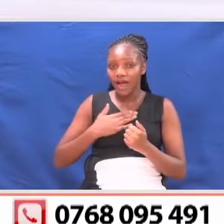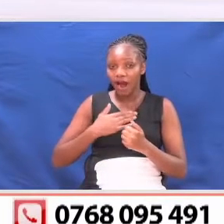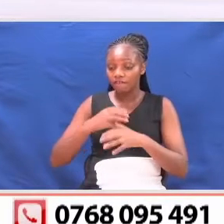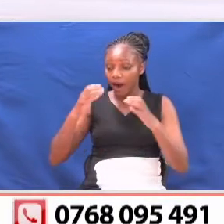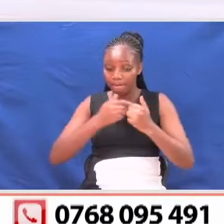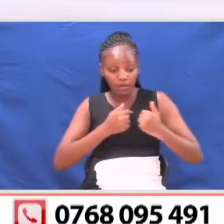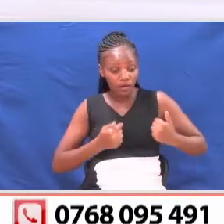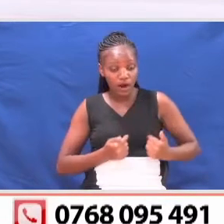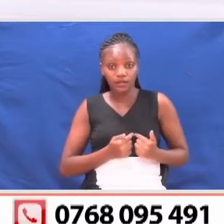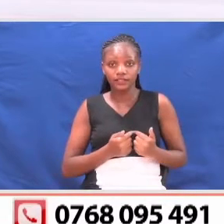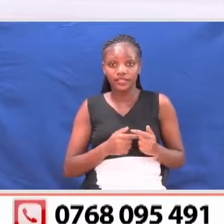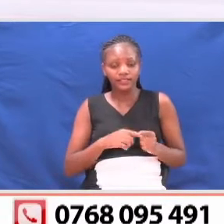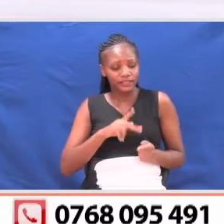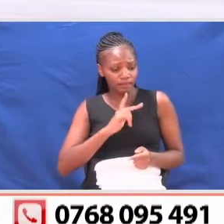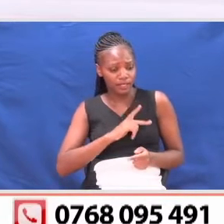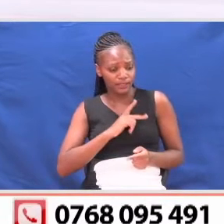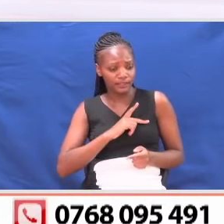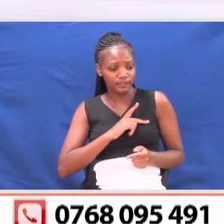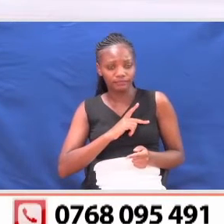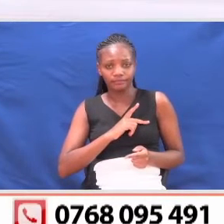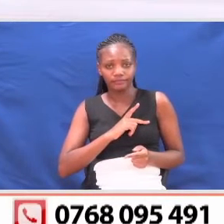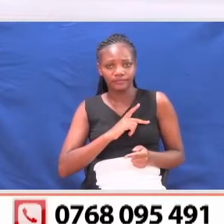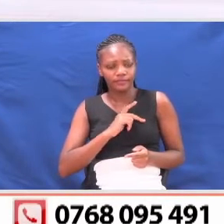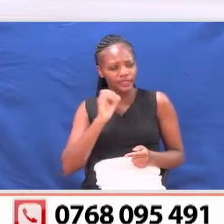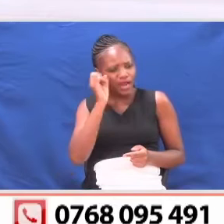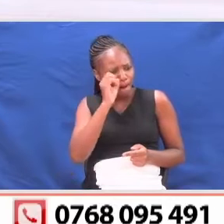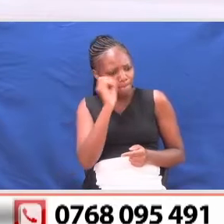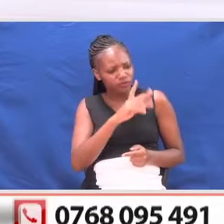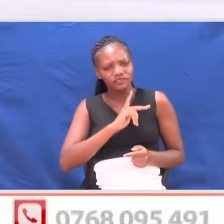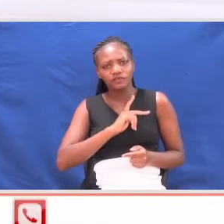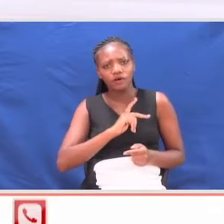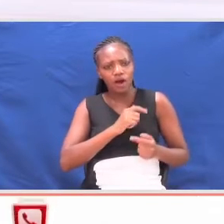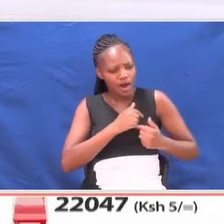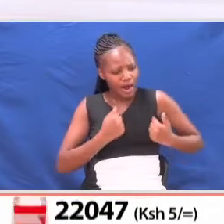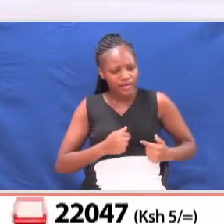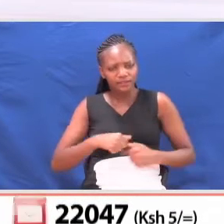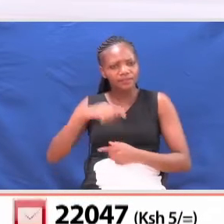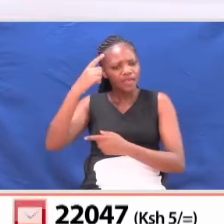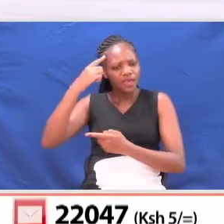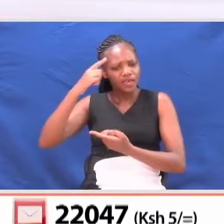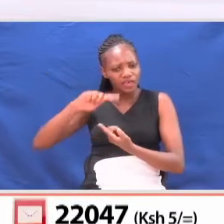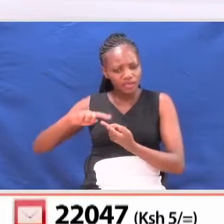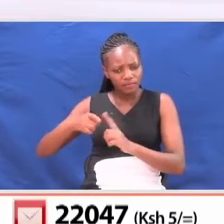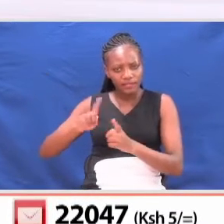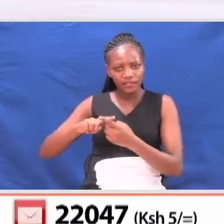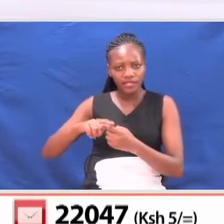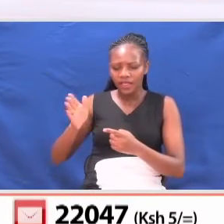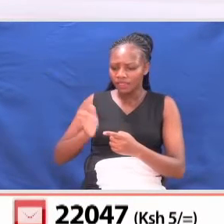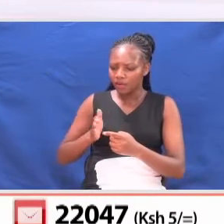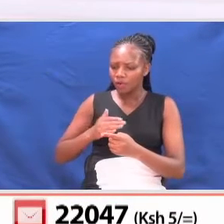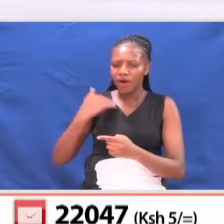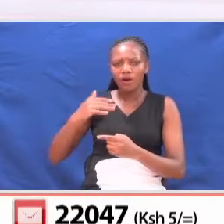it is mm-hmm. such a big and a beautiful heart. Yes. Because you can imagine, whatever she is doing, not only feeding the street